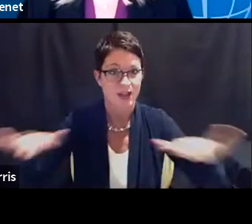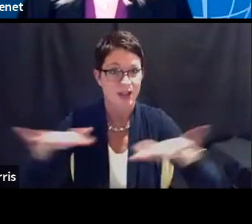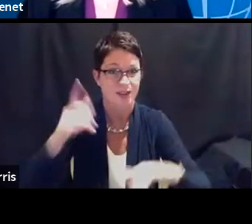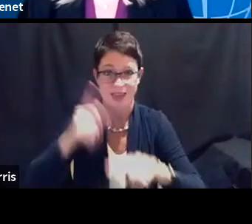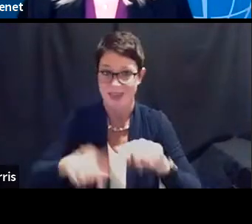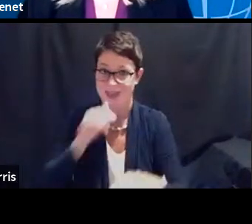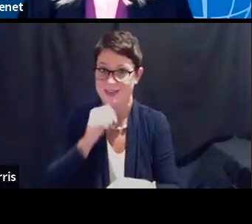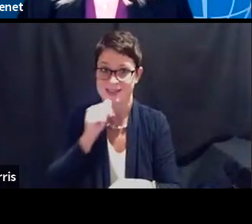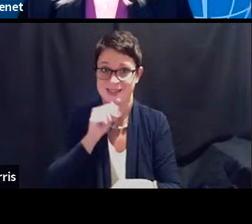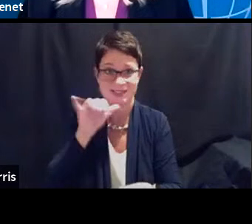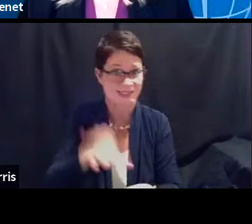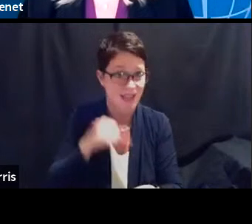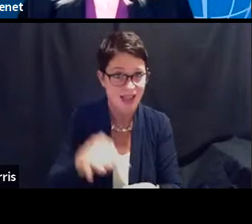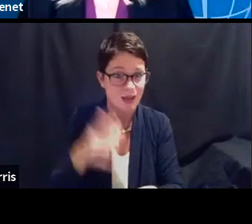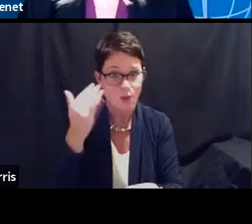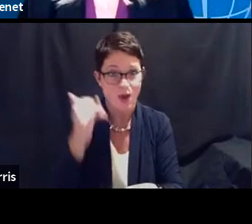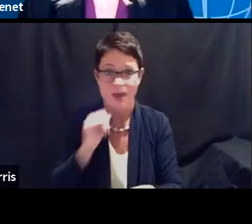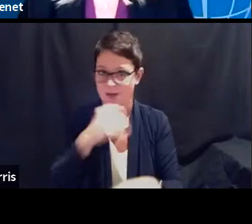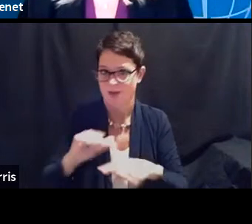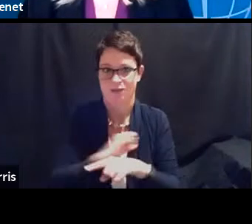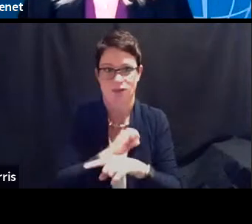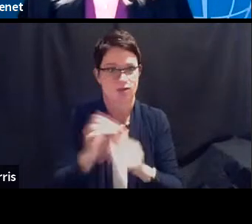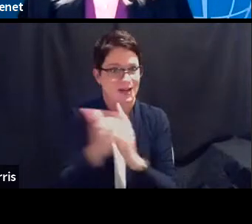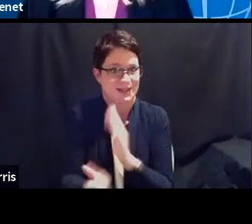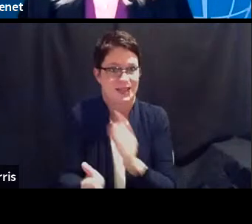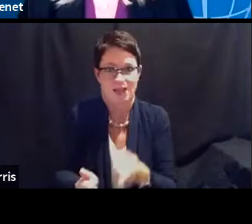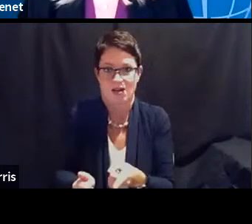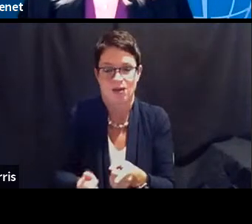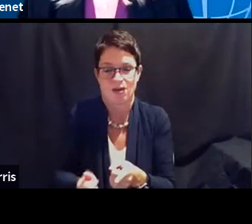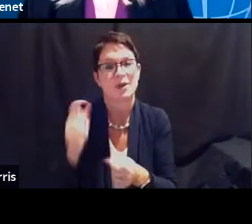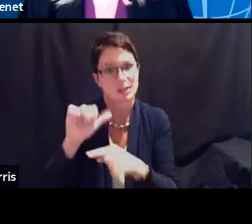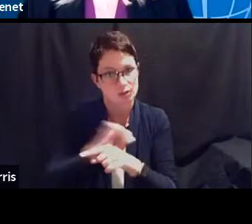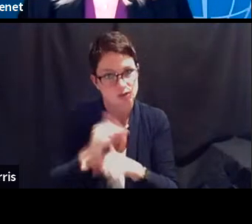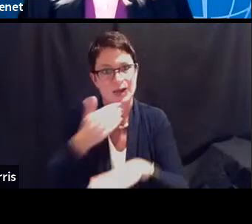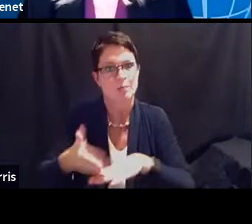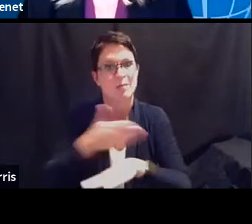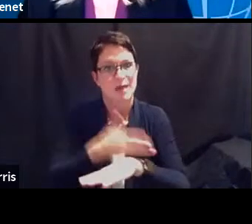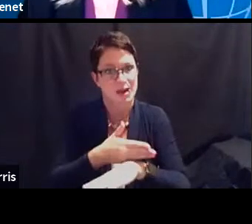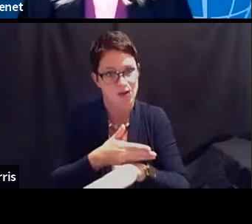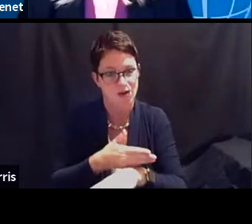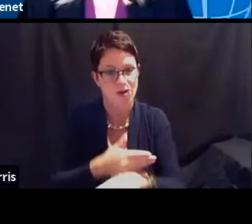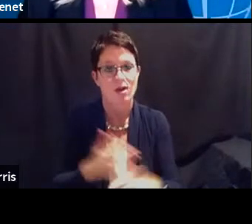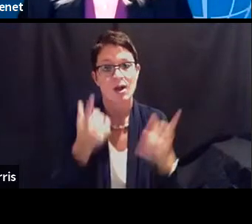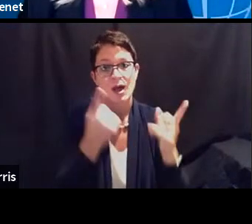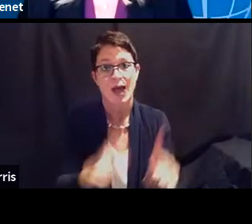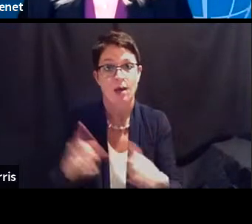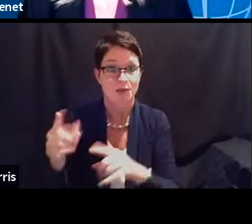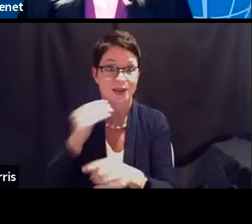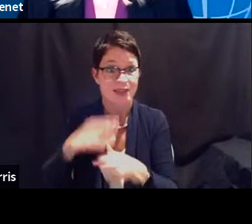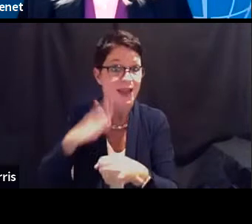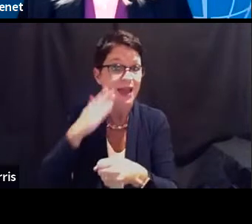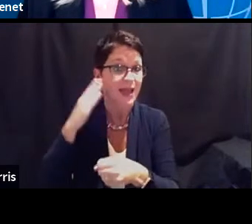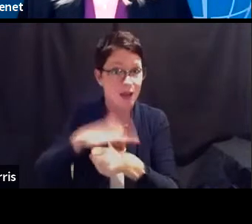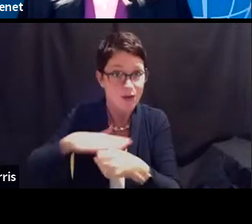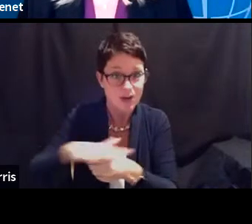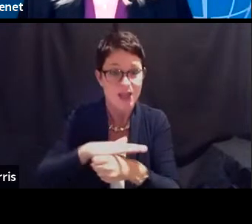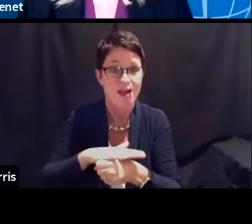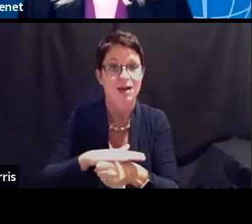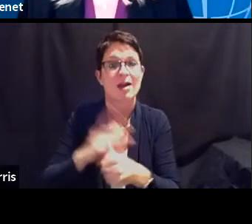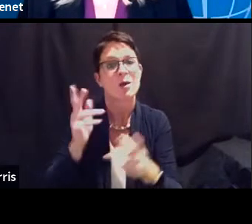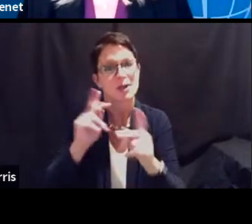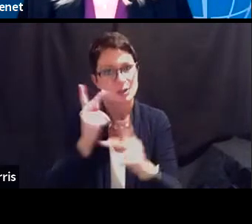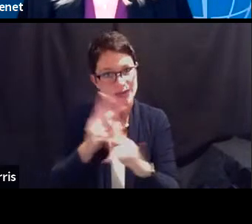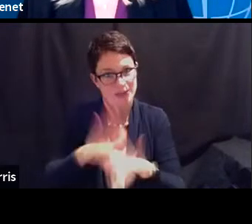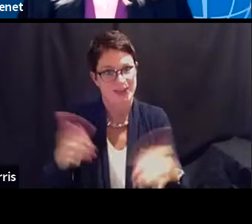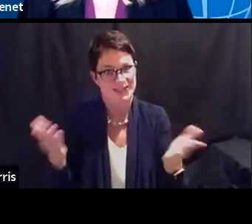stay here because they haven't have the training. We have to train them better. I like the things that happen in our area so that we can continue to move